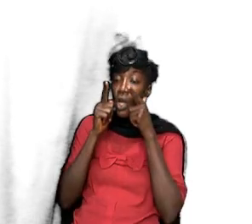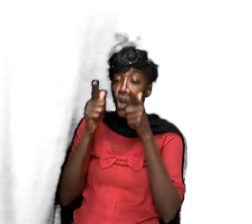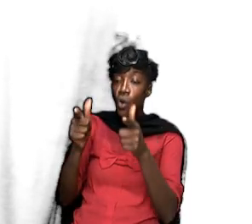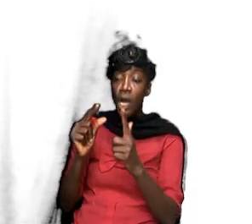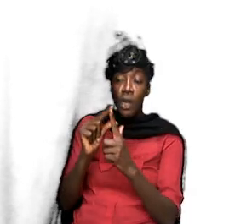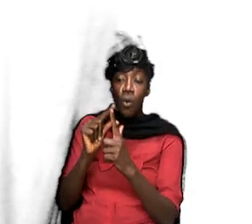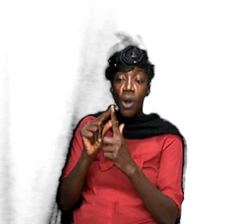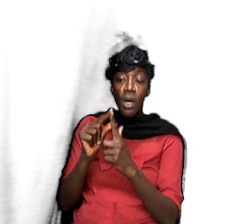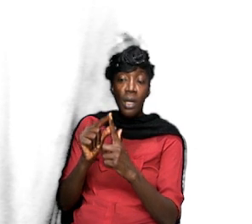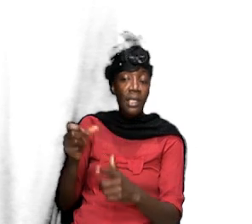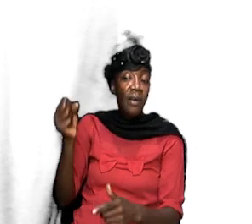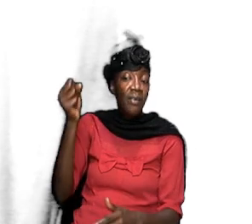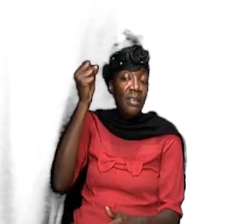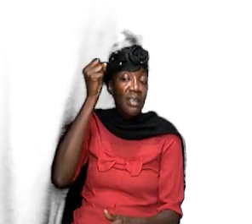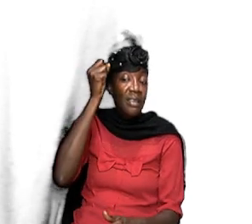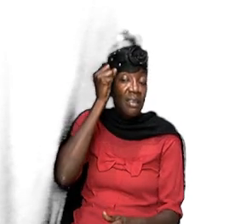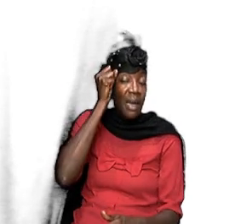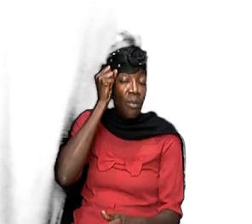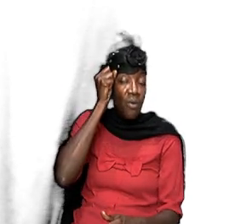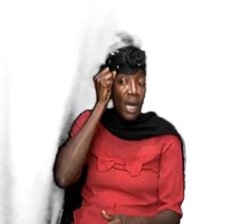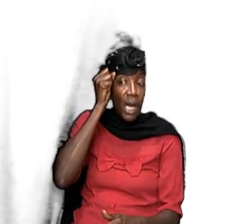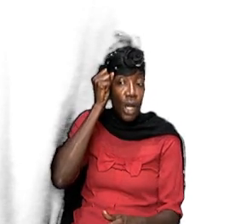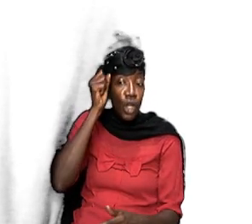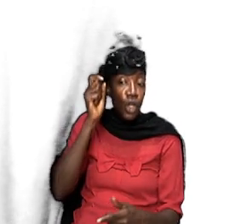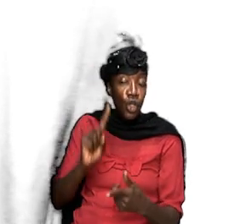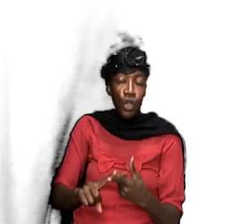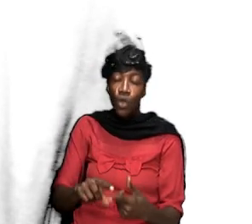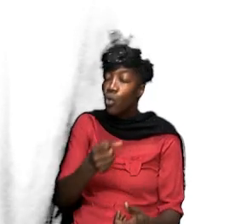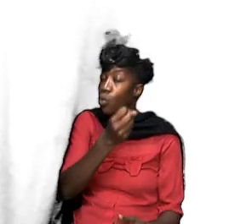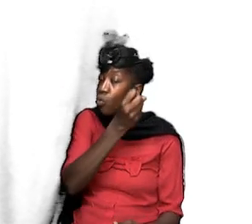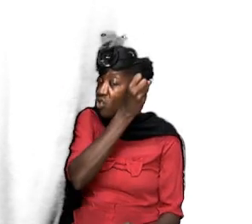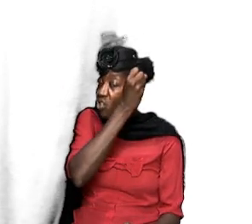to Saul, he said, when thou was young,